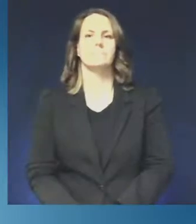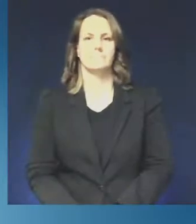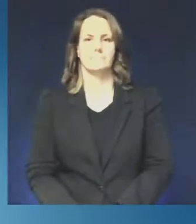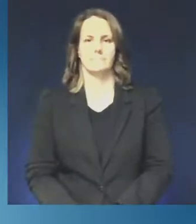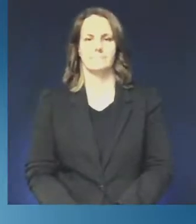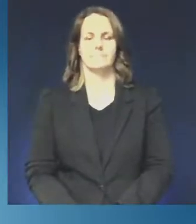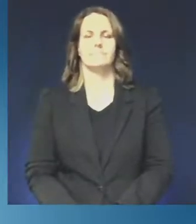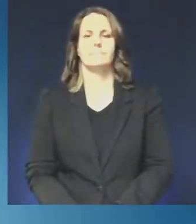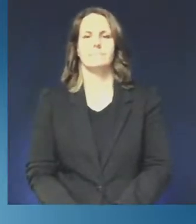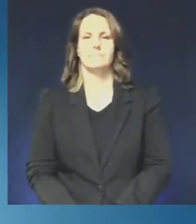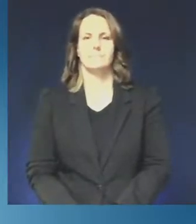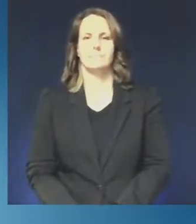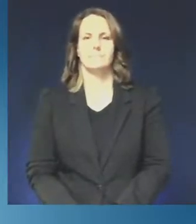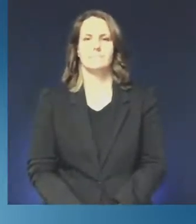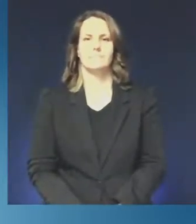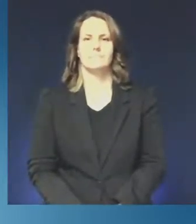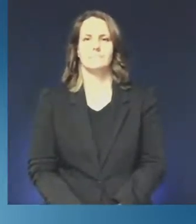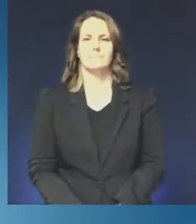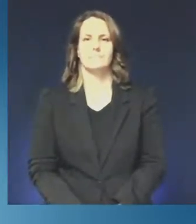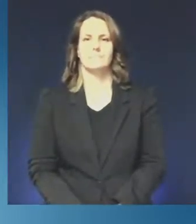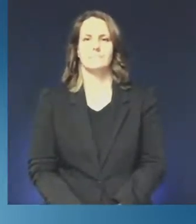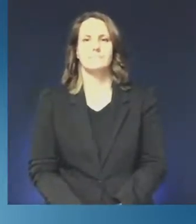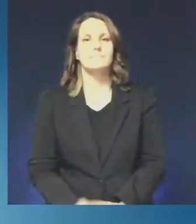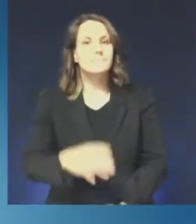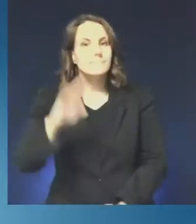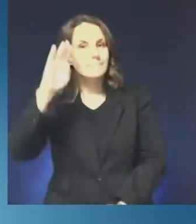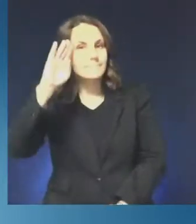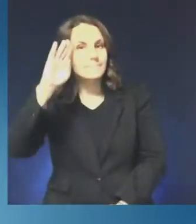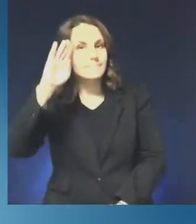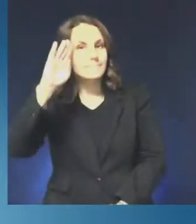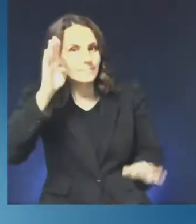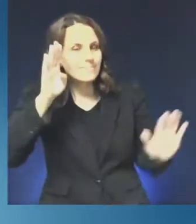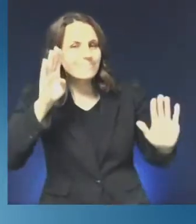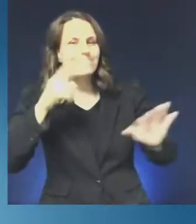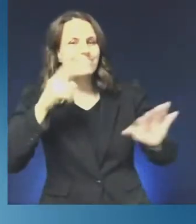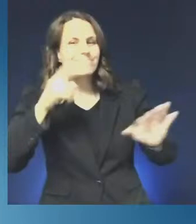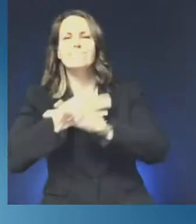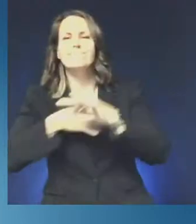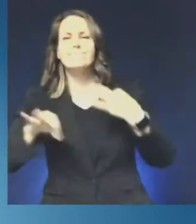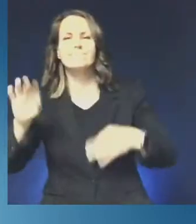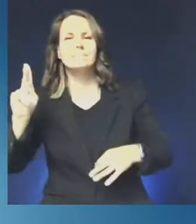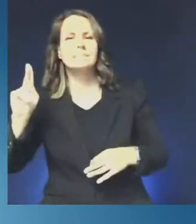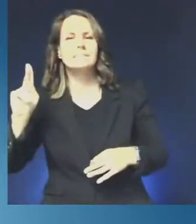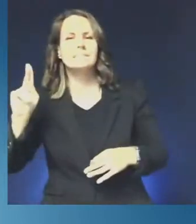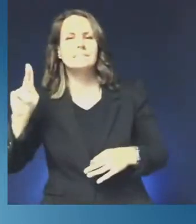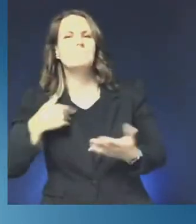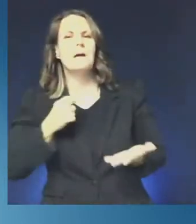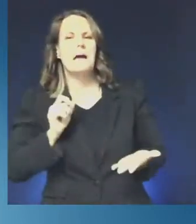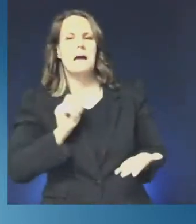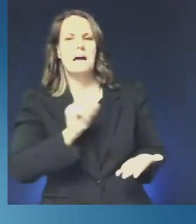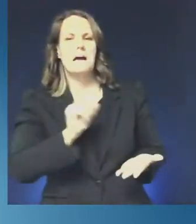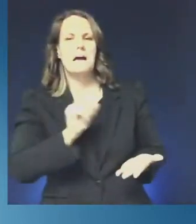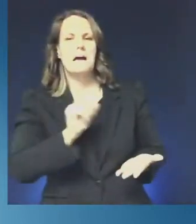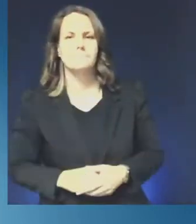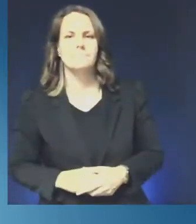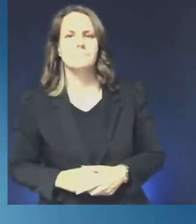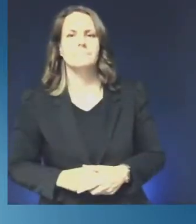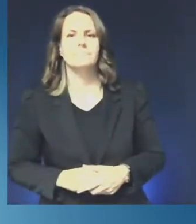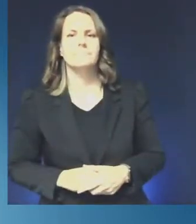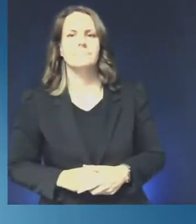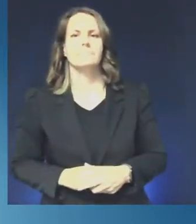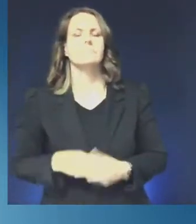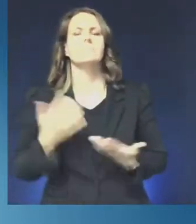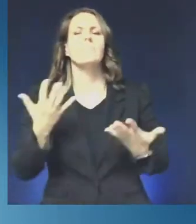Hi, it's Matt Smith, actually. Governor, wanted to ask you about incentives to get vaccinated. Governor, you said before